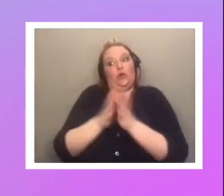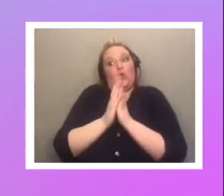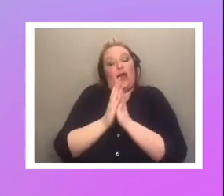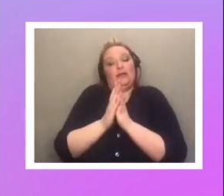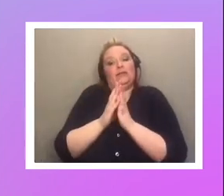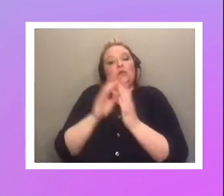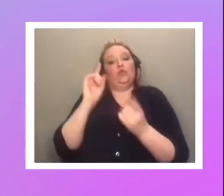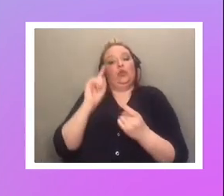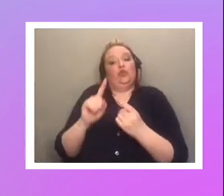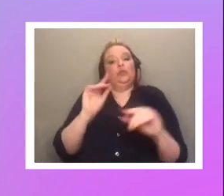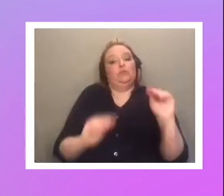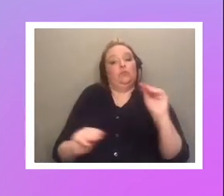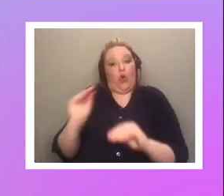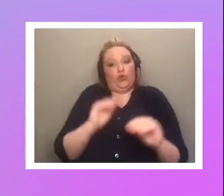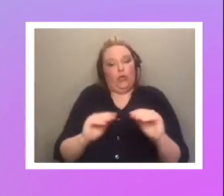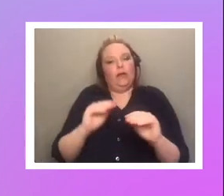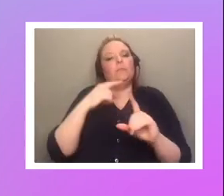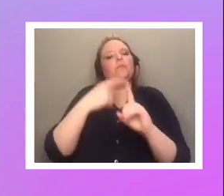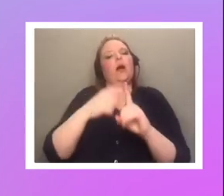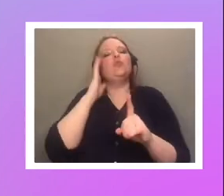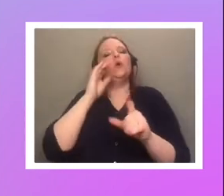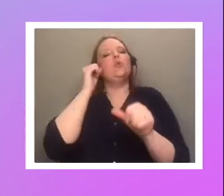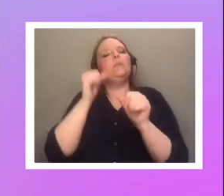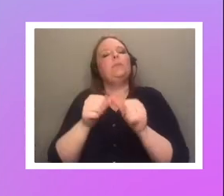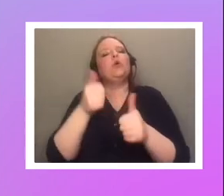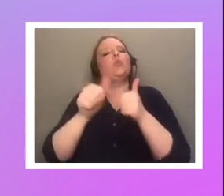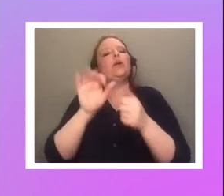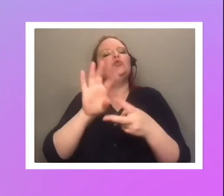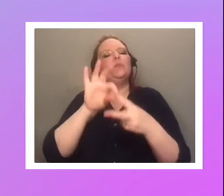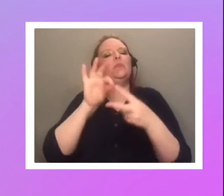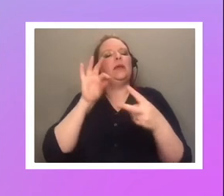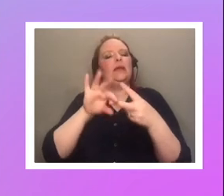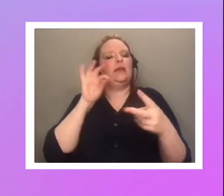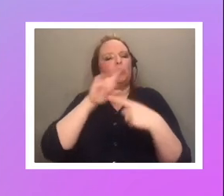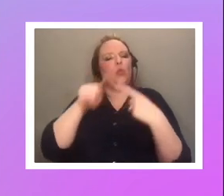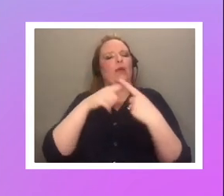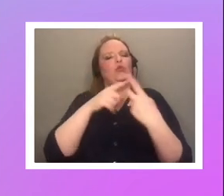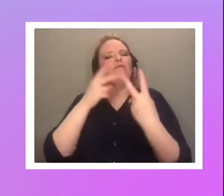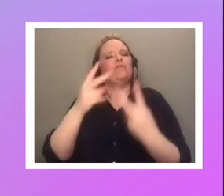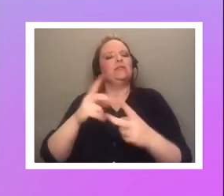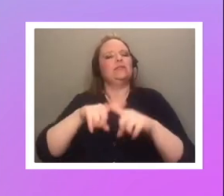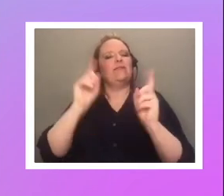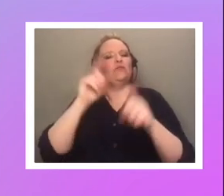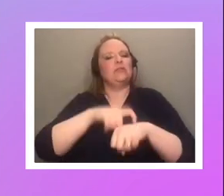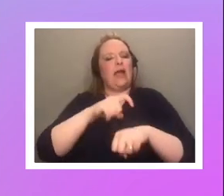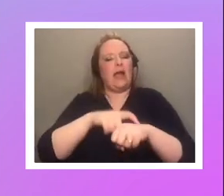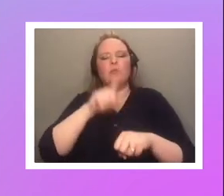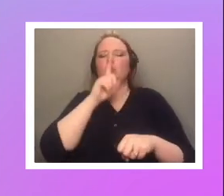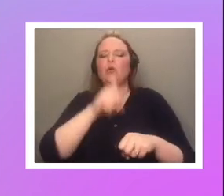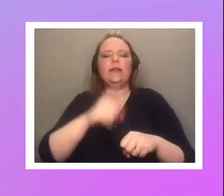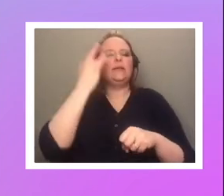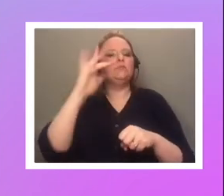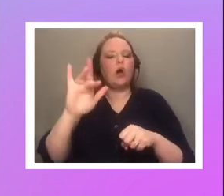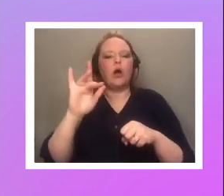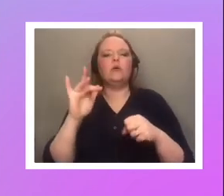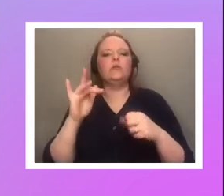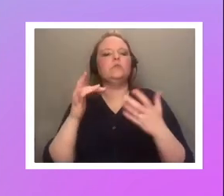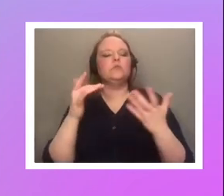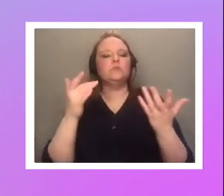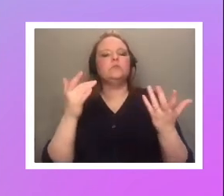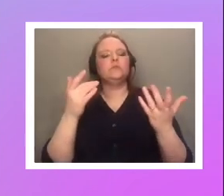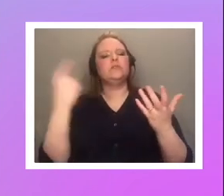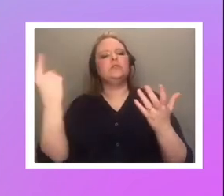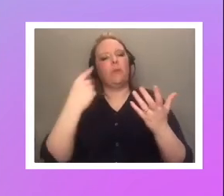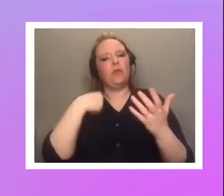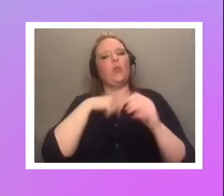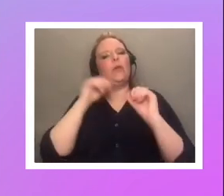your OS, and also remembers what you selected when you visit subsequent times. So really smart, very, you know, and it's something that we